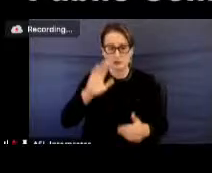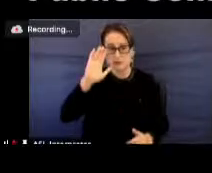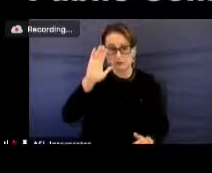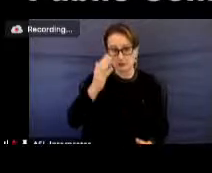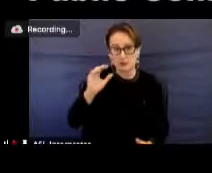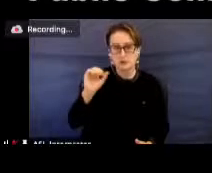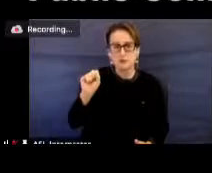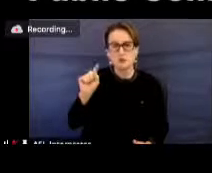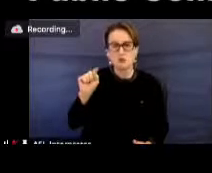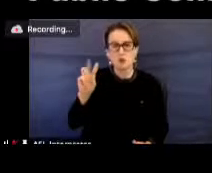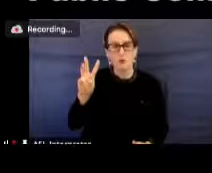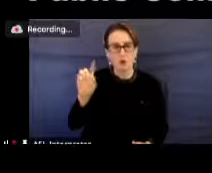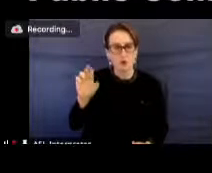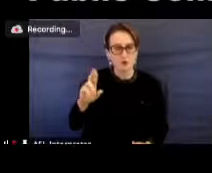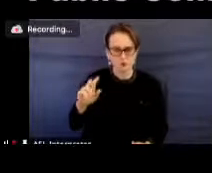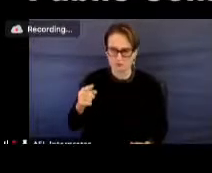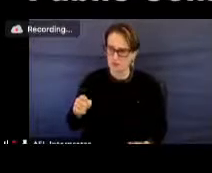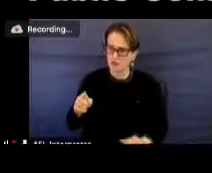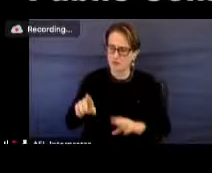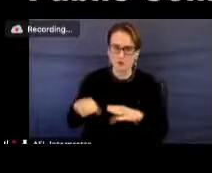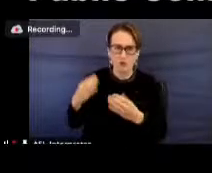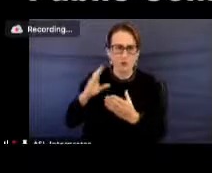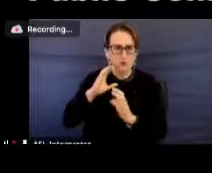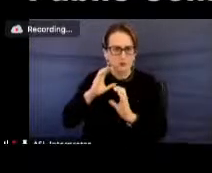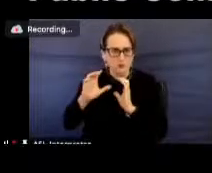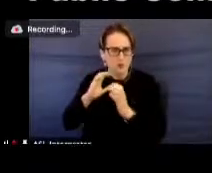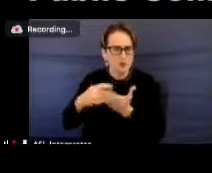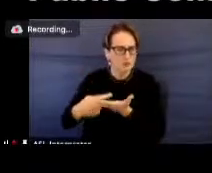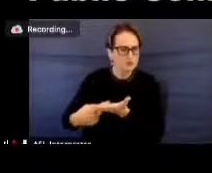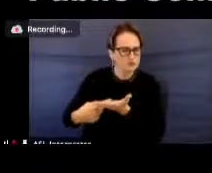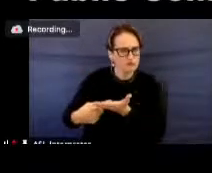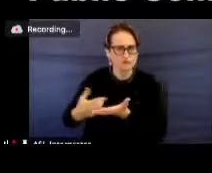very communicative and,